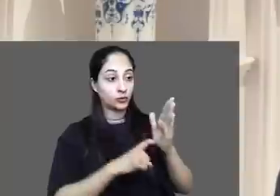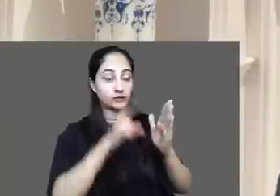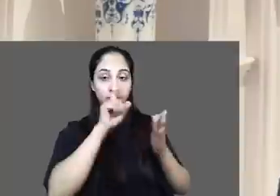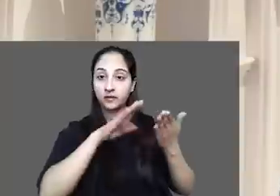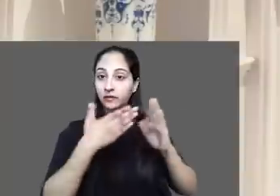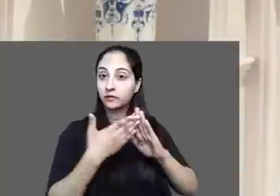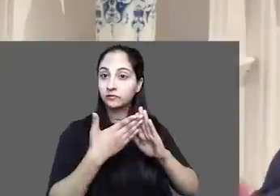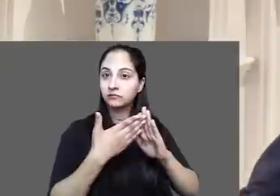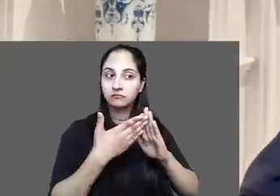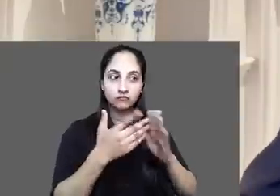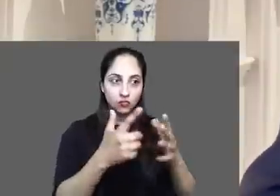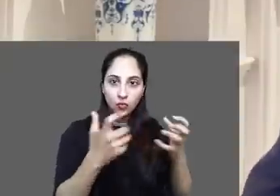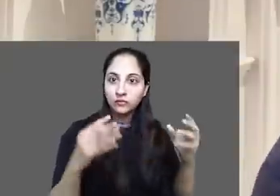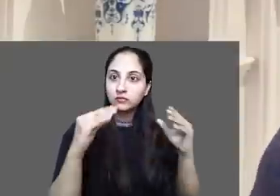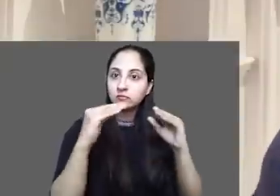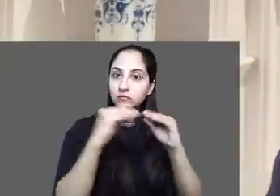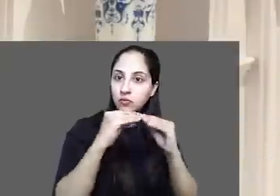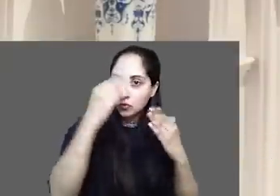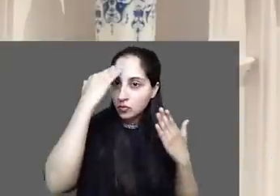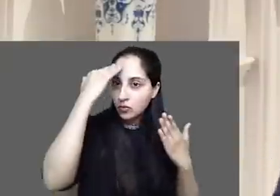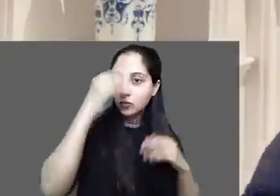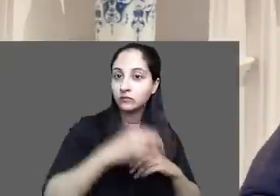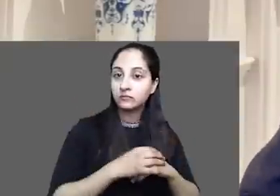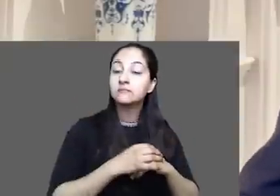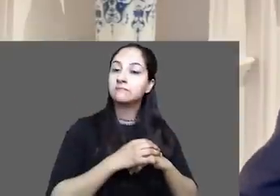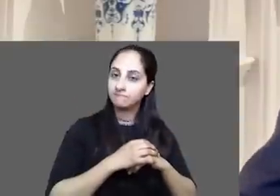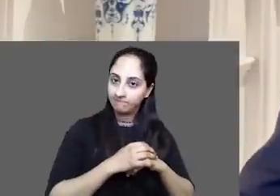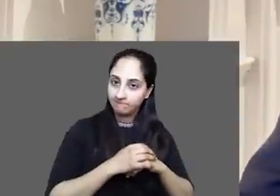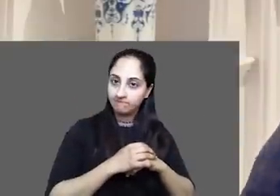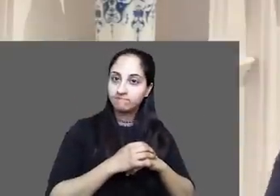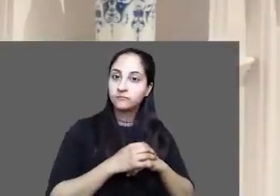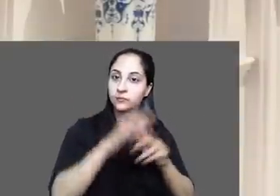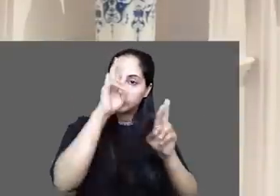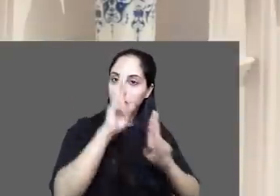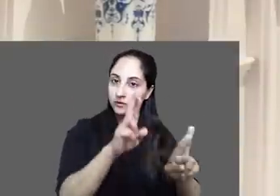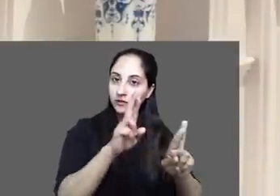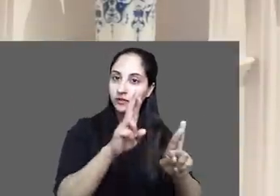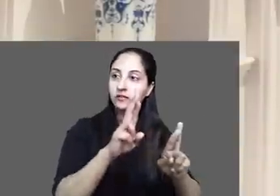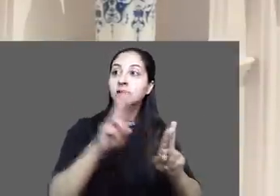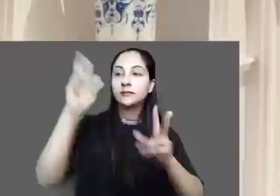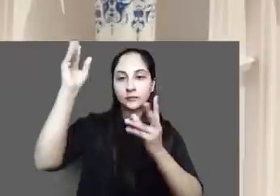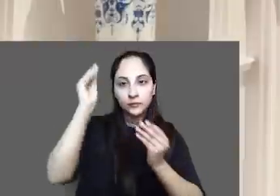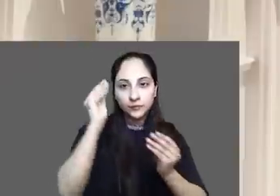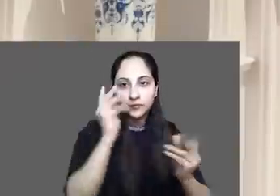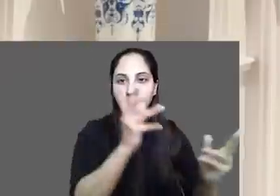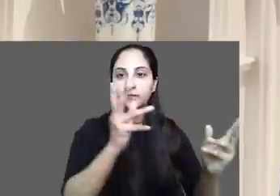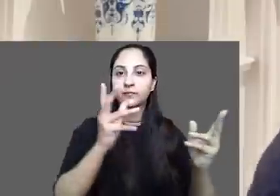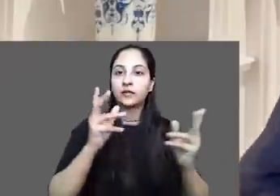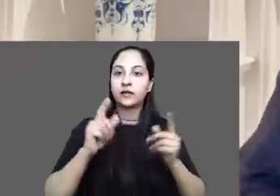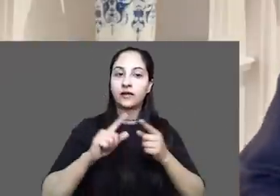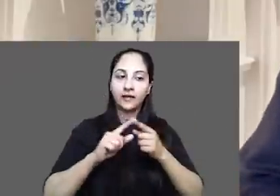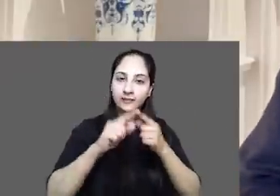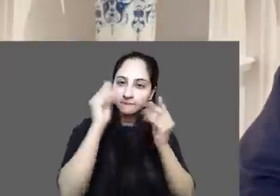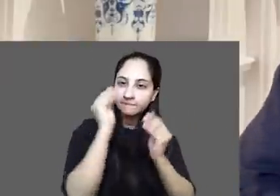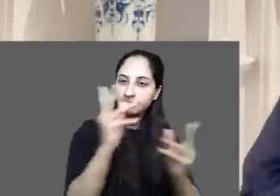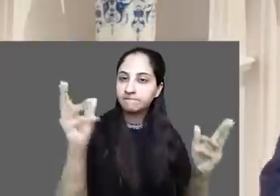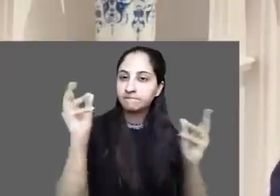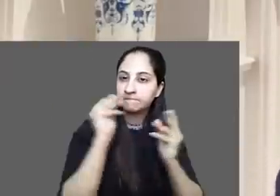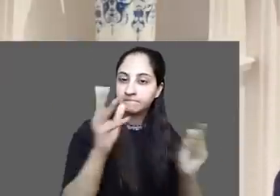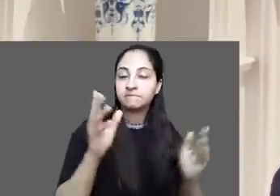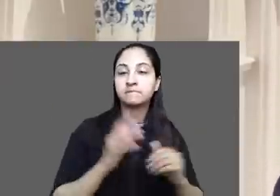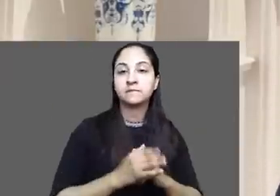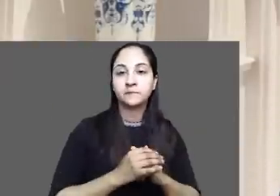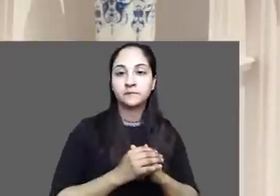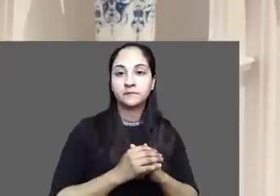programming that kind of came on stream, we were constantly thinking about which segment are we reaching, which one are we not reaching, but